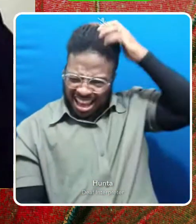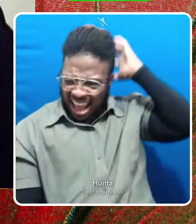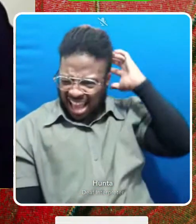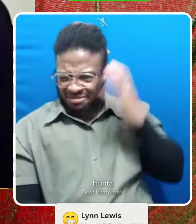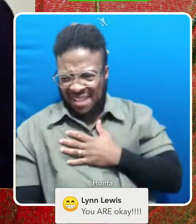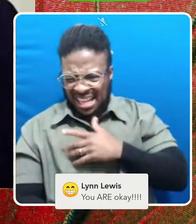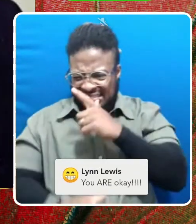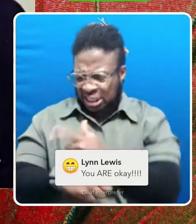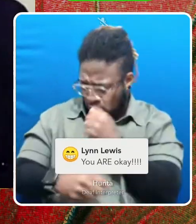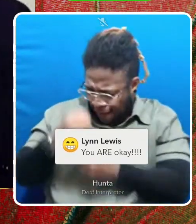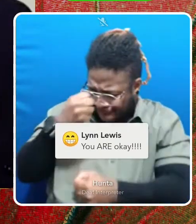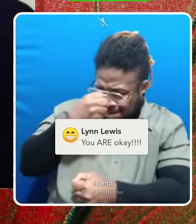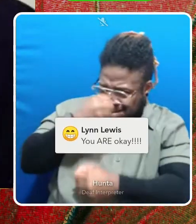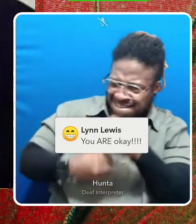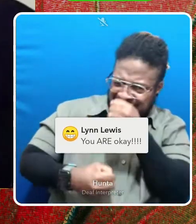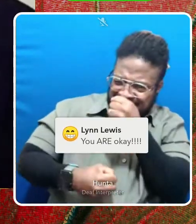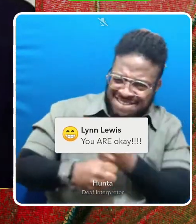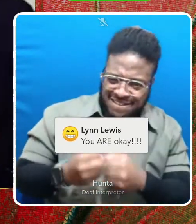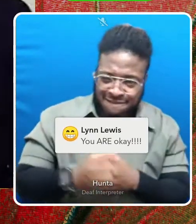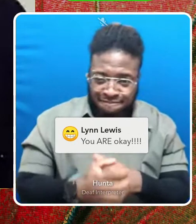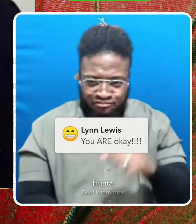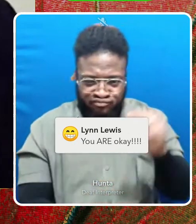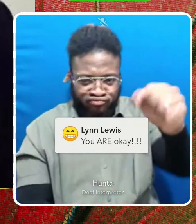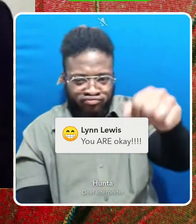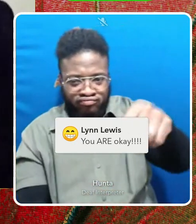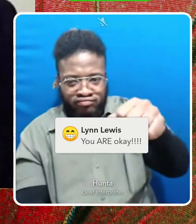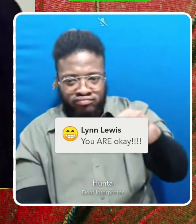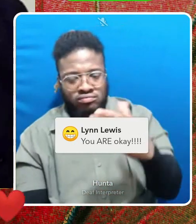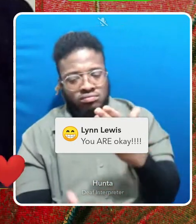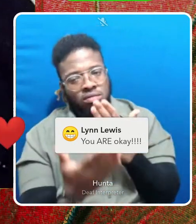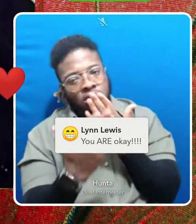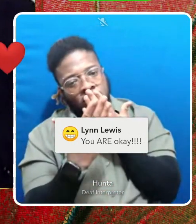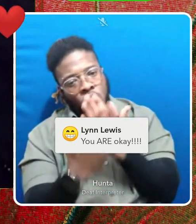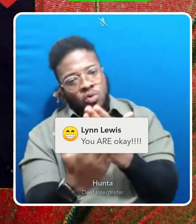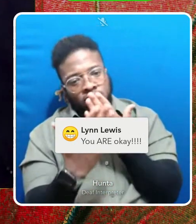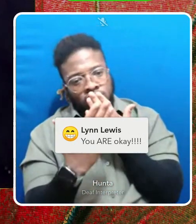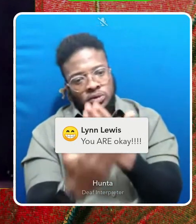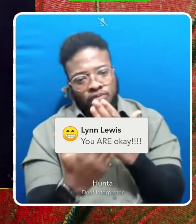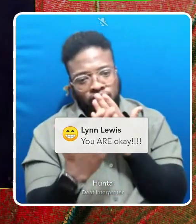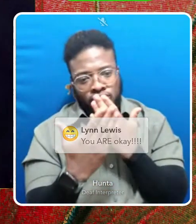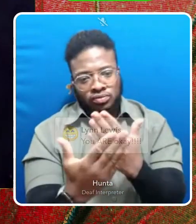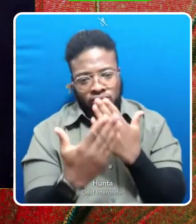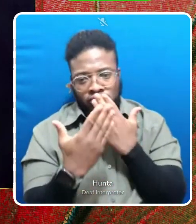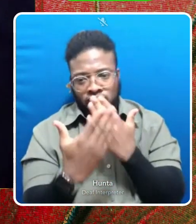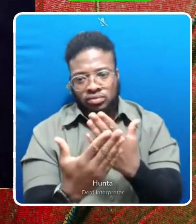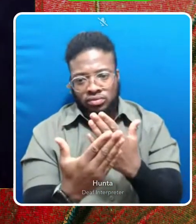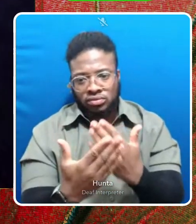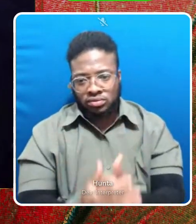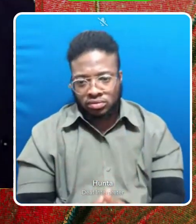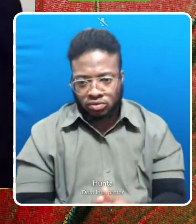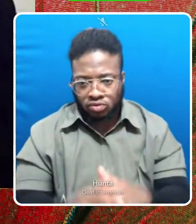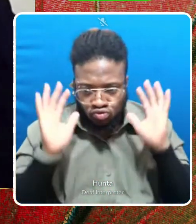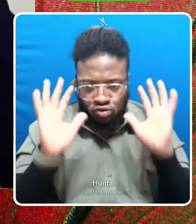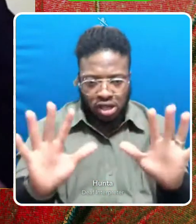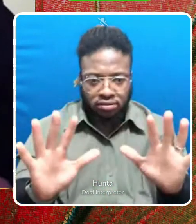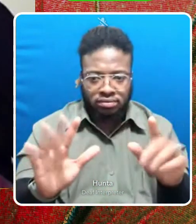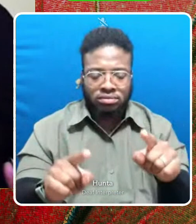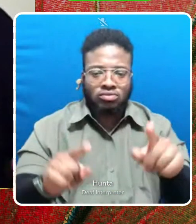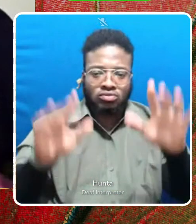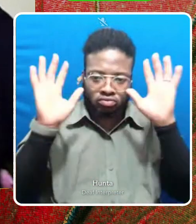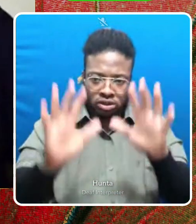you so much. Thank you so much. You are great. You are amazing. Thank you so much. And I feel like,